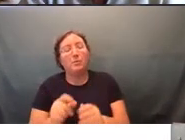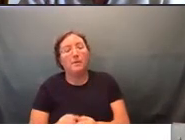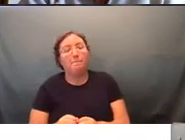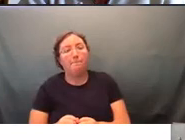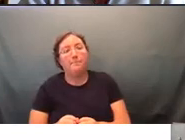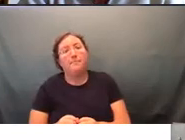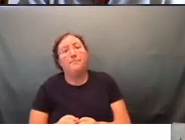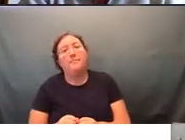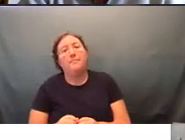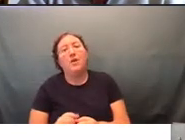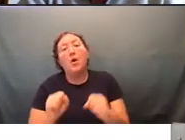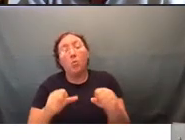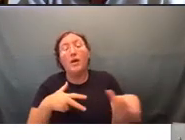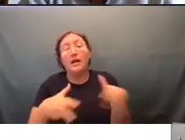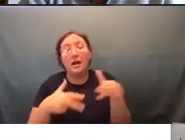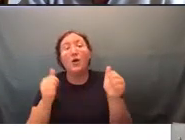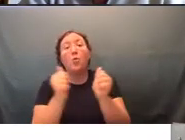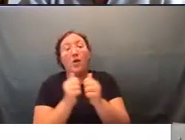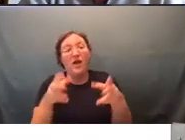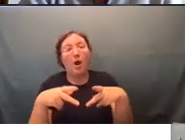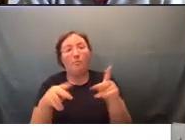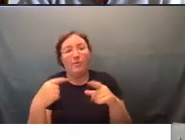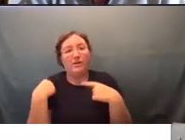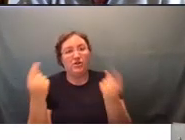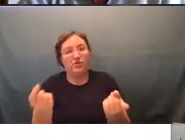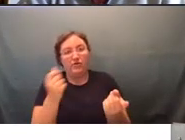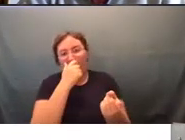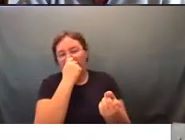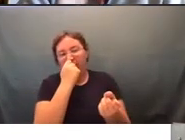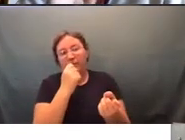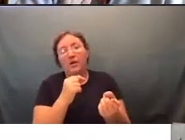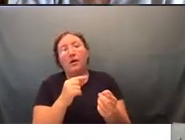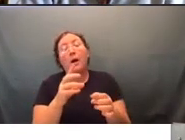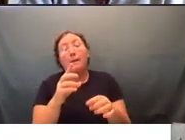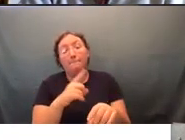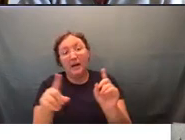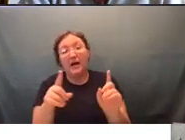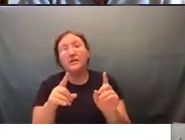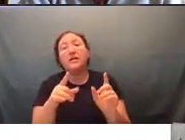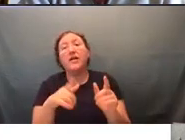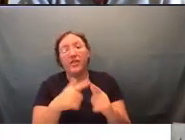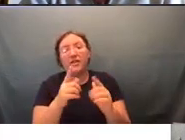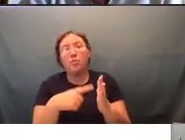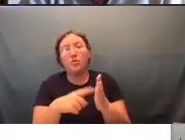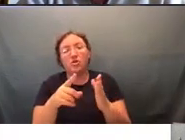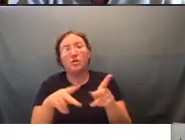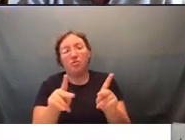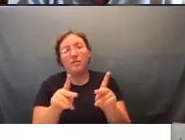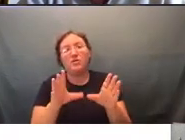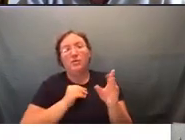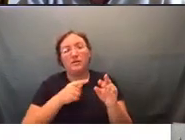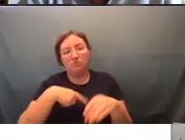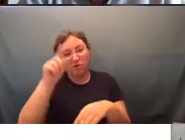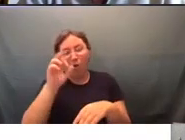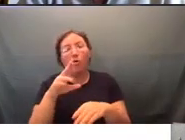We can hike this without permits thus far. Pretty soon, our permits are going to get checked, and they're going to say yay or nay, they being